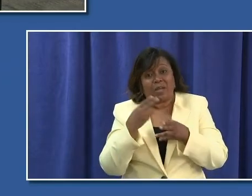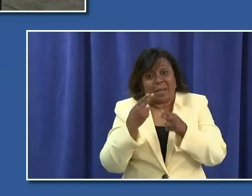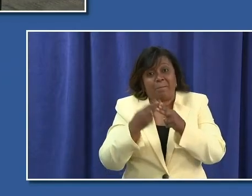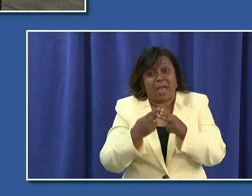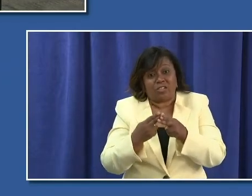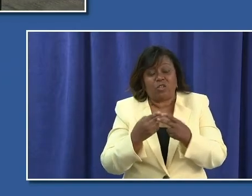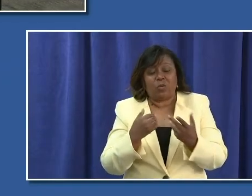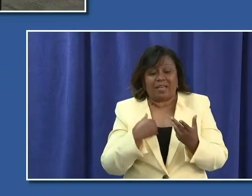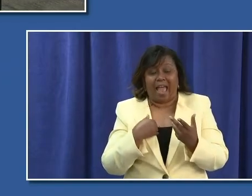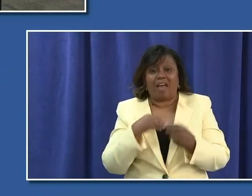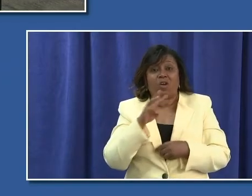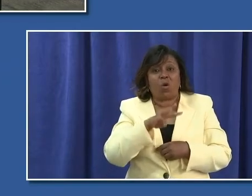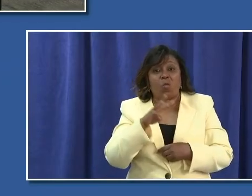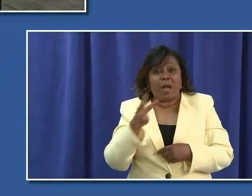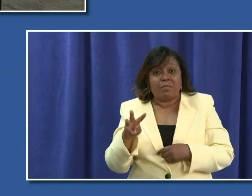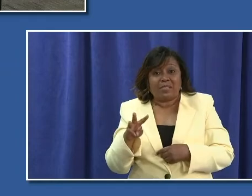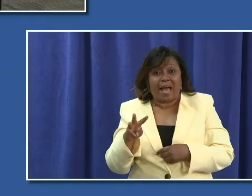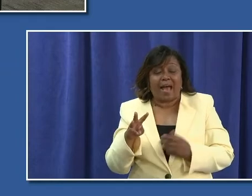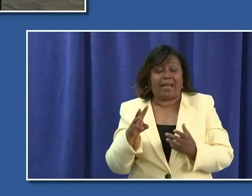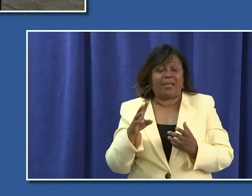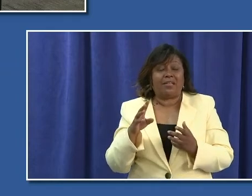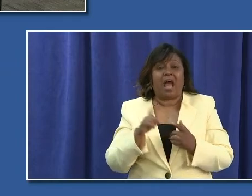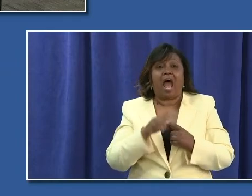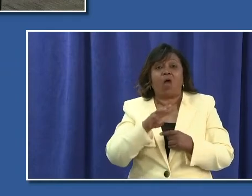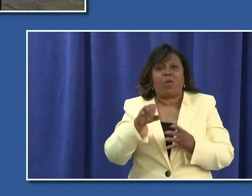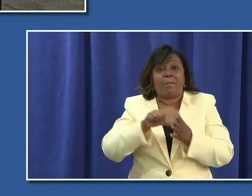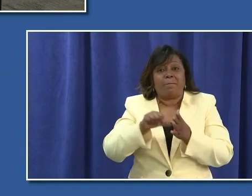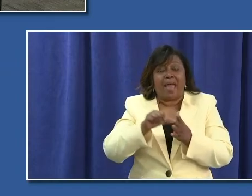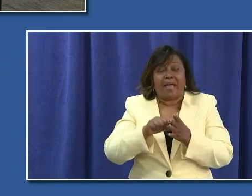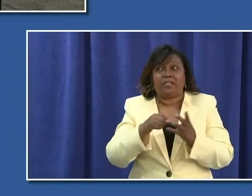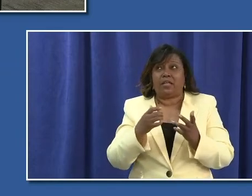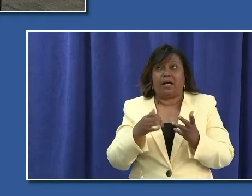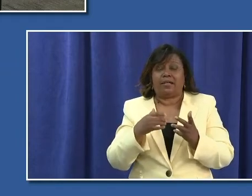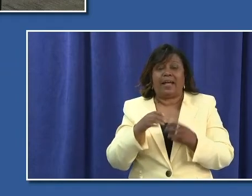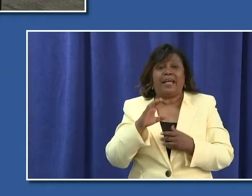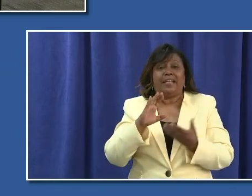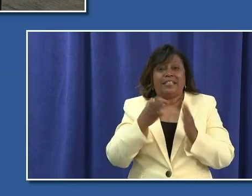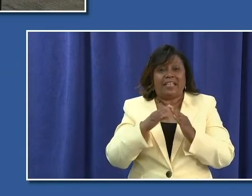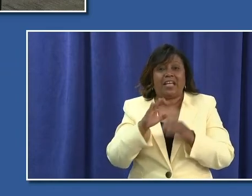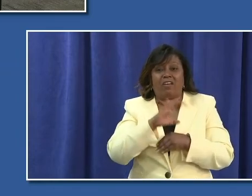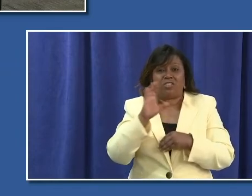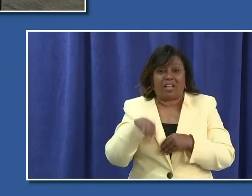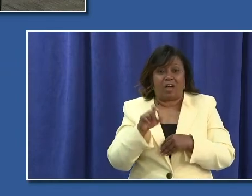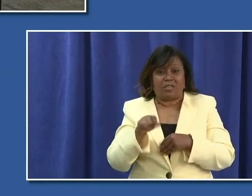mention we have a website, our webpage,